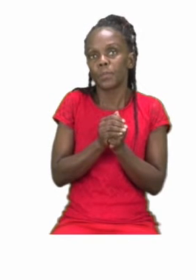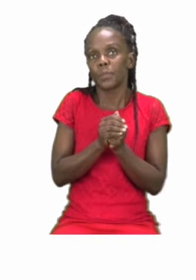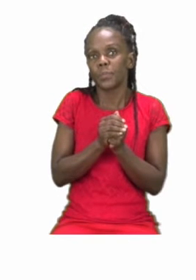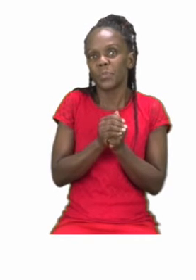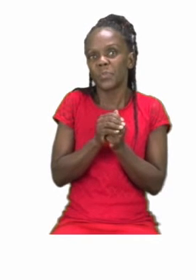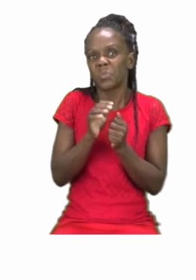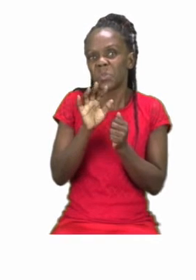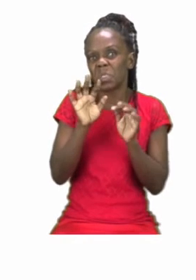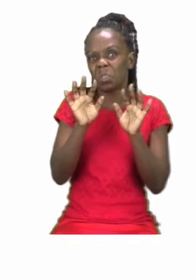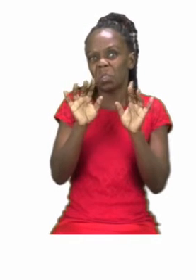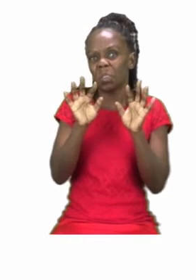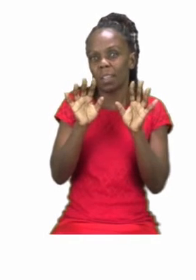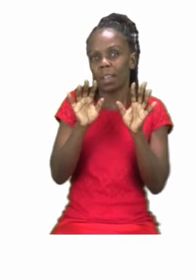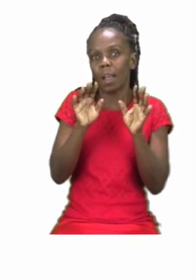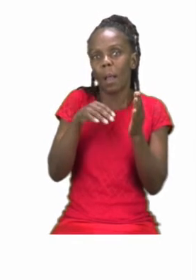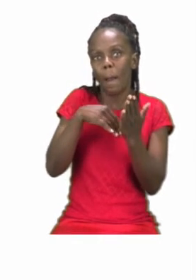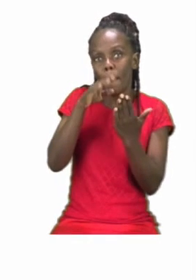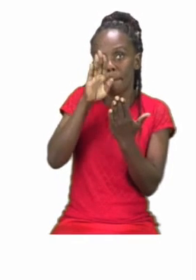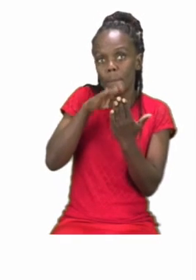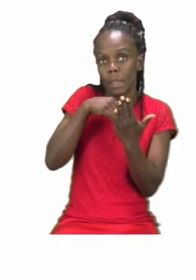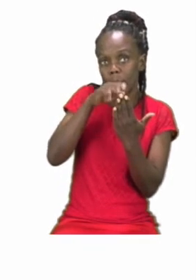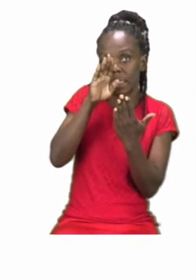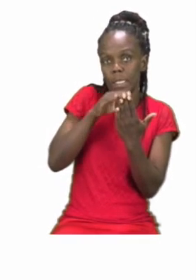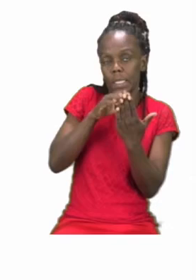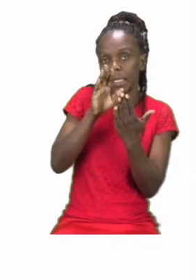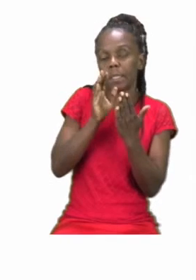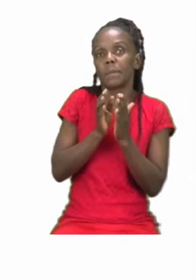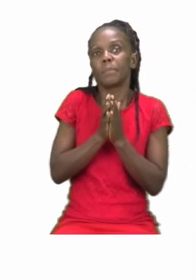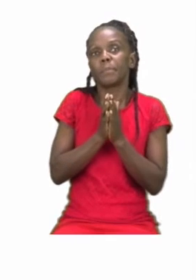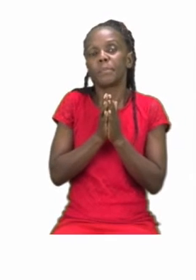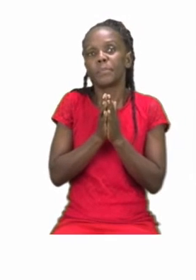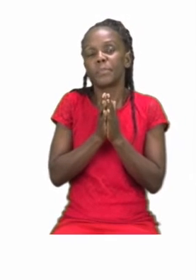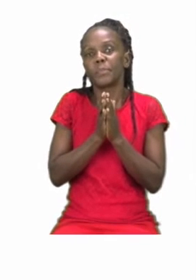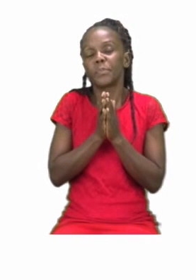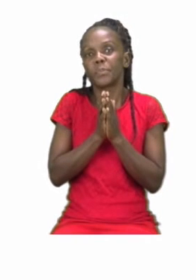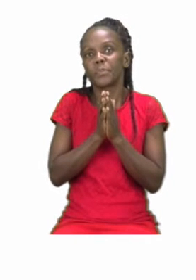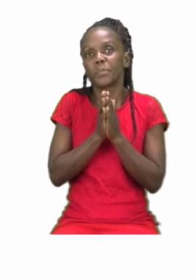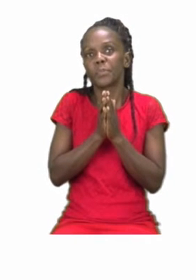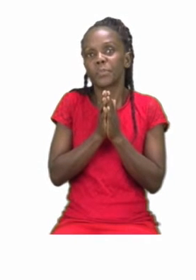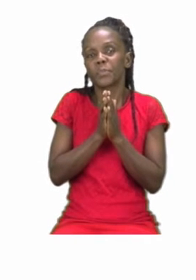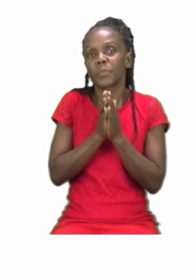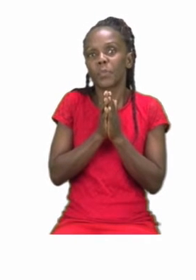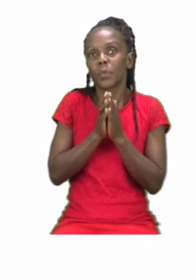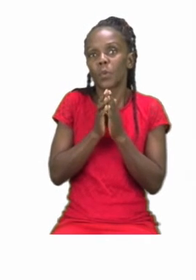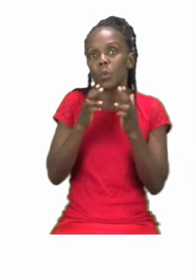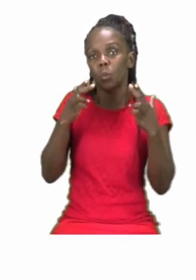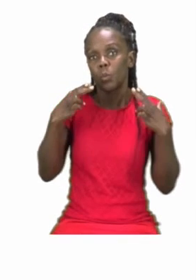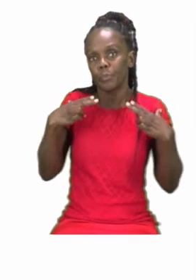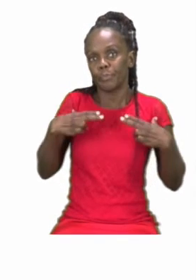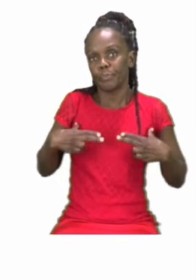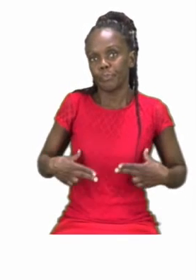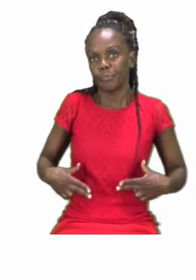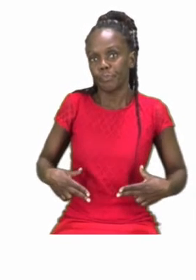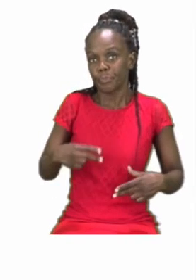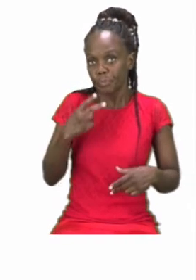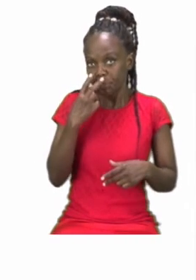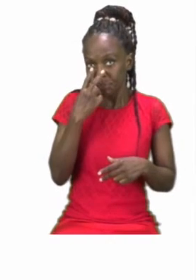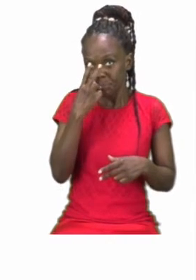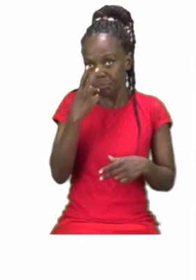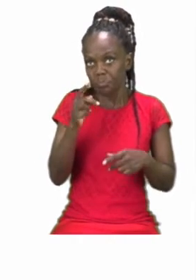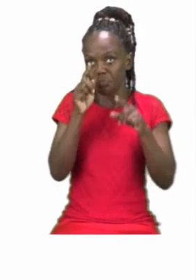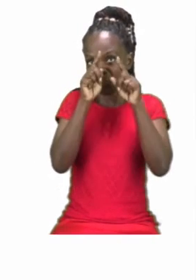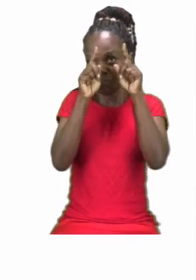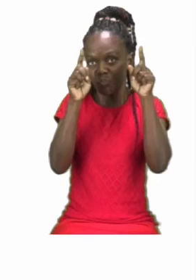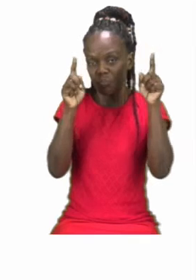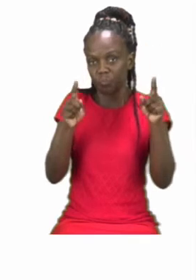painting. Now, what you can see is a body, and it is going to be our job